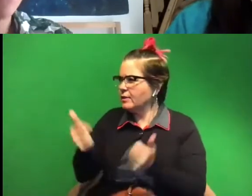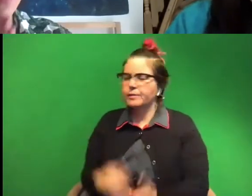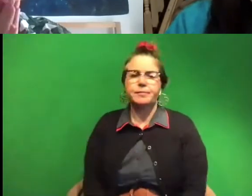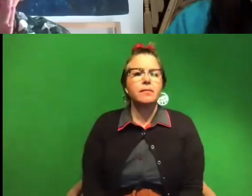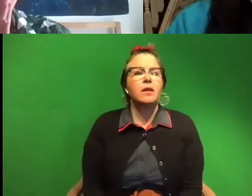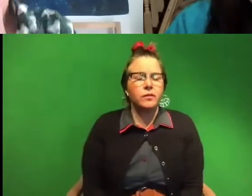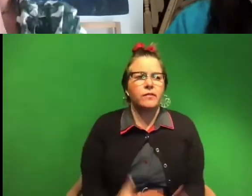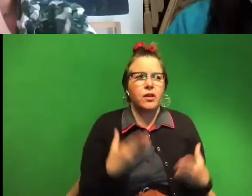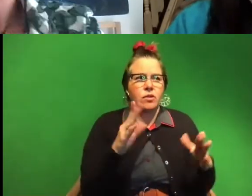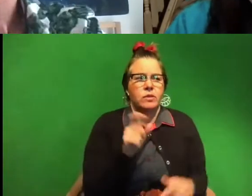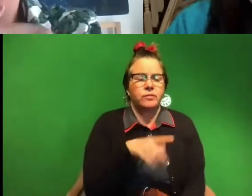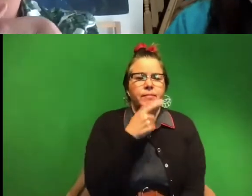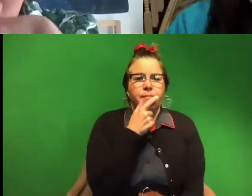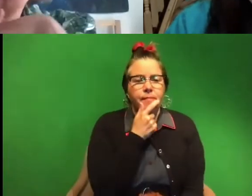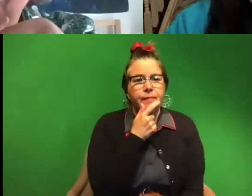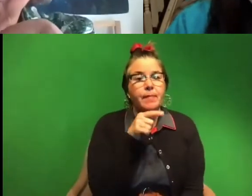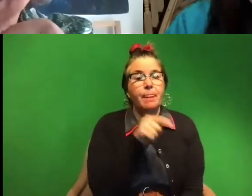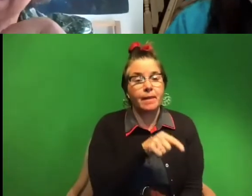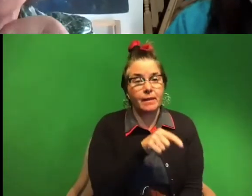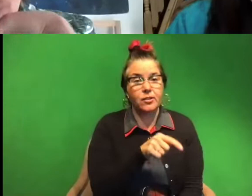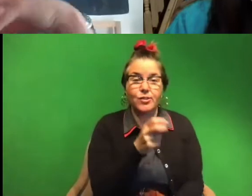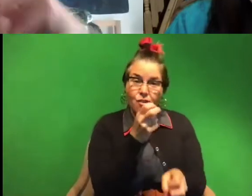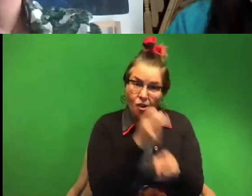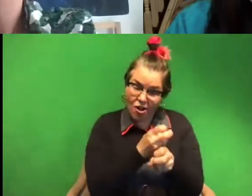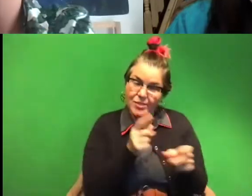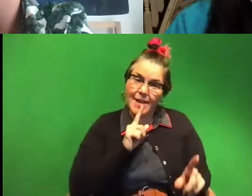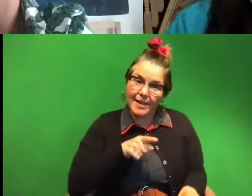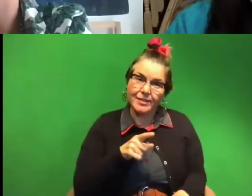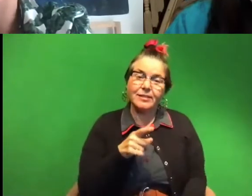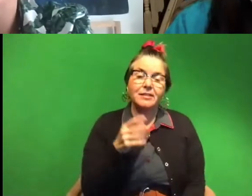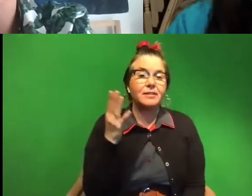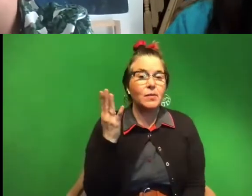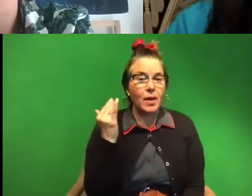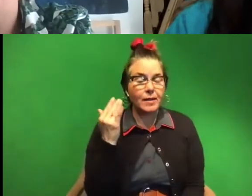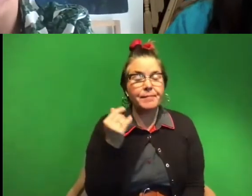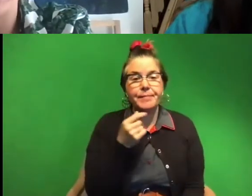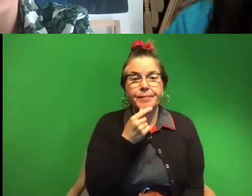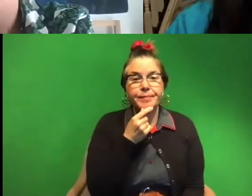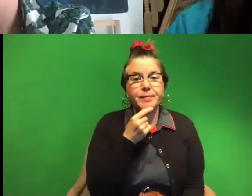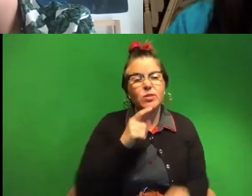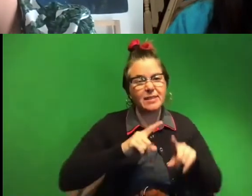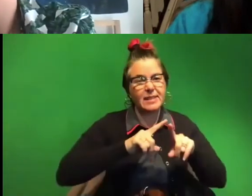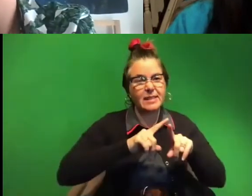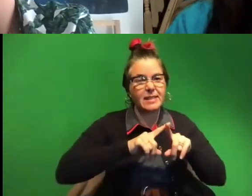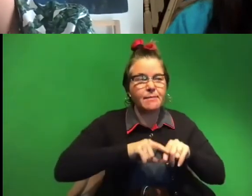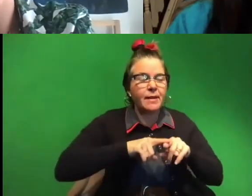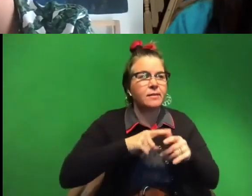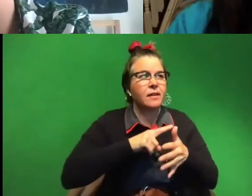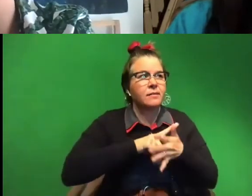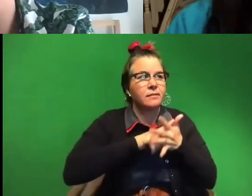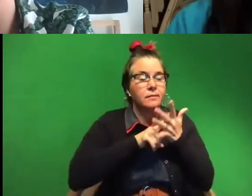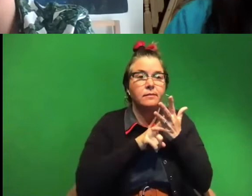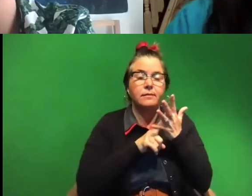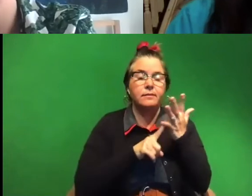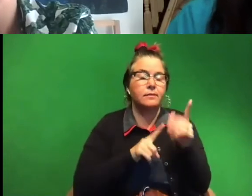Okay. This is a hard one to answer just because it is all dependent on a lot of